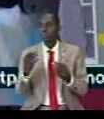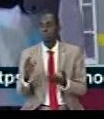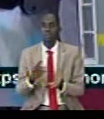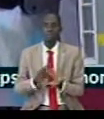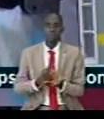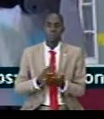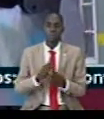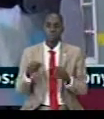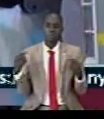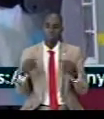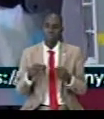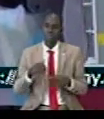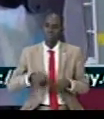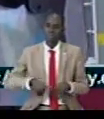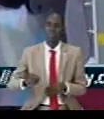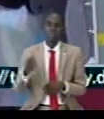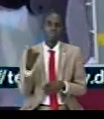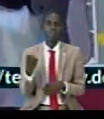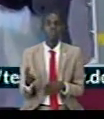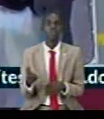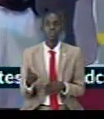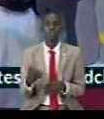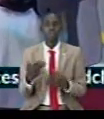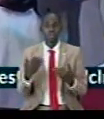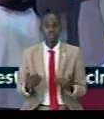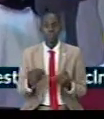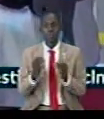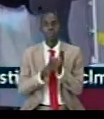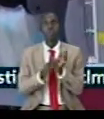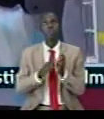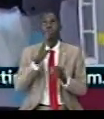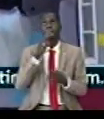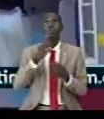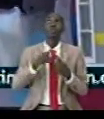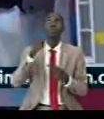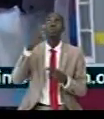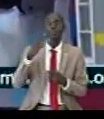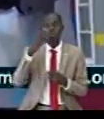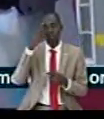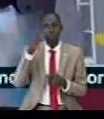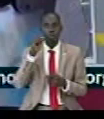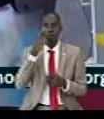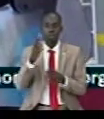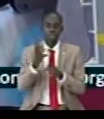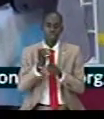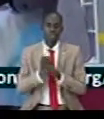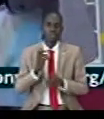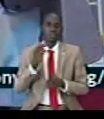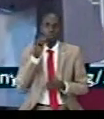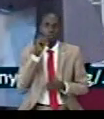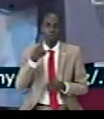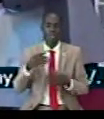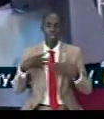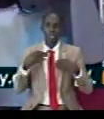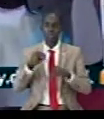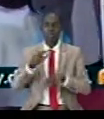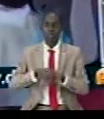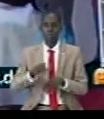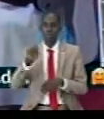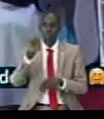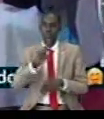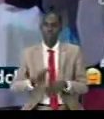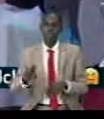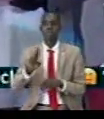persisted. But praise be to the Lord, she received her healing on Thursday, and she's here to share her testimony.